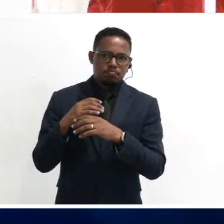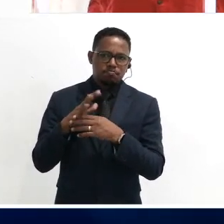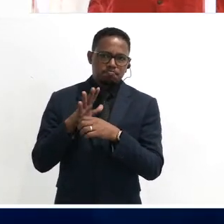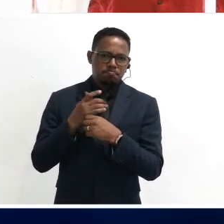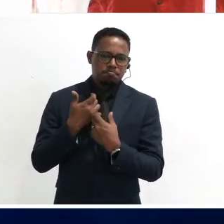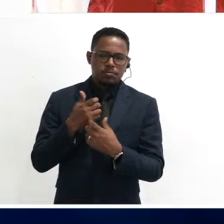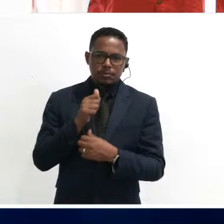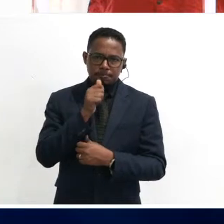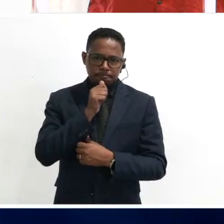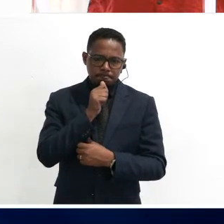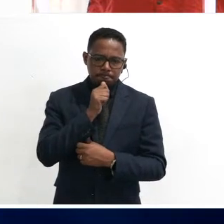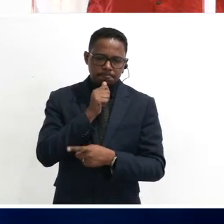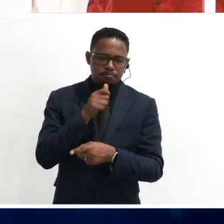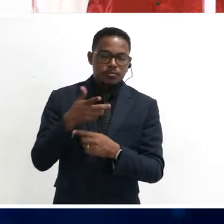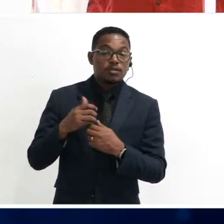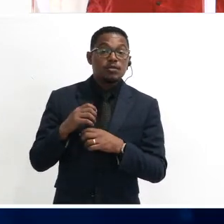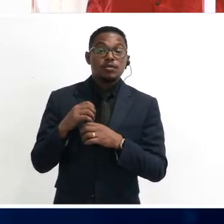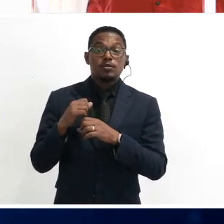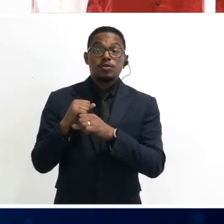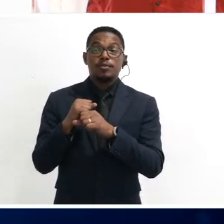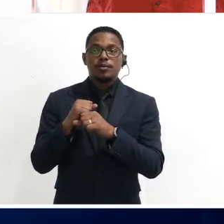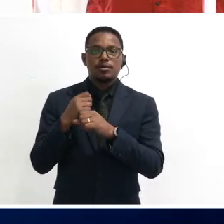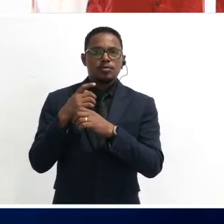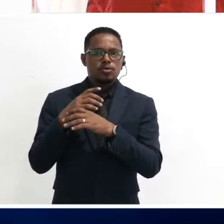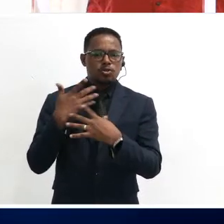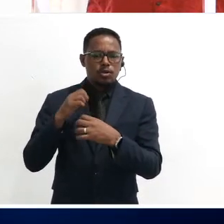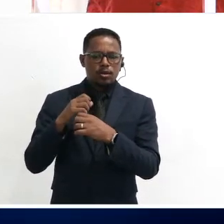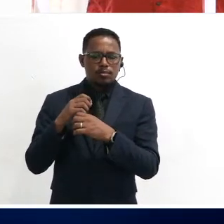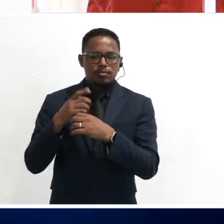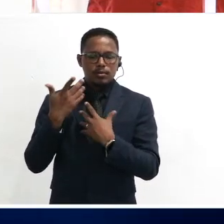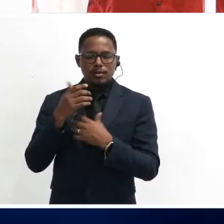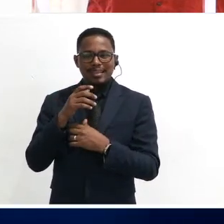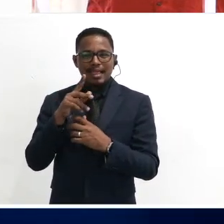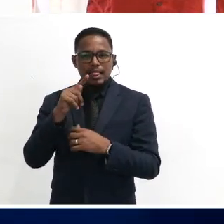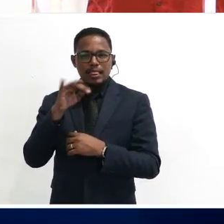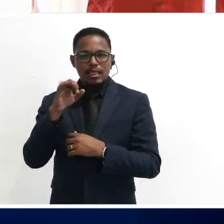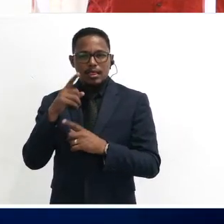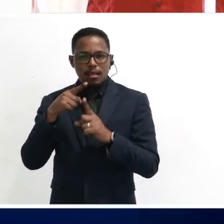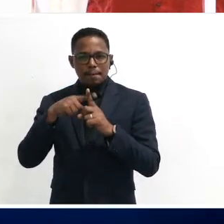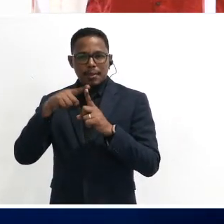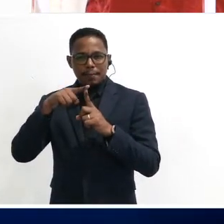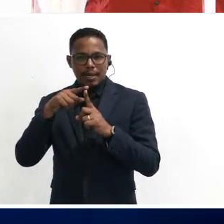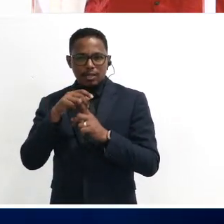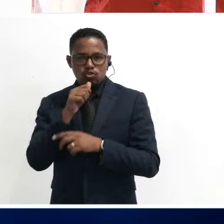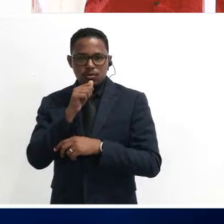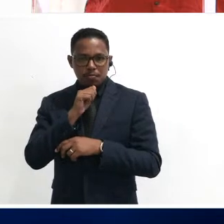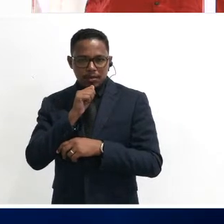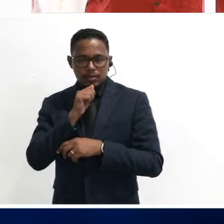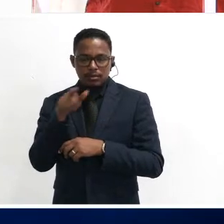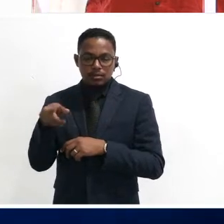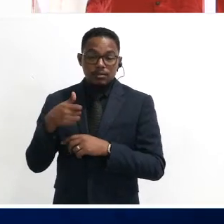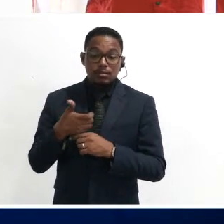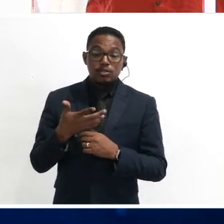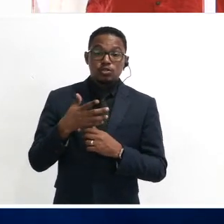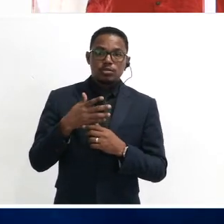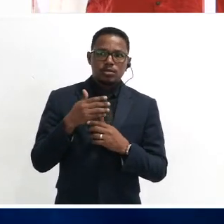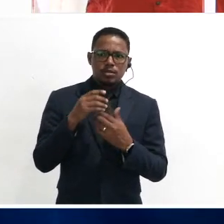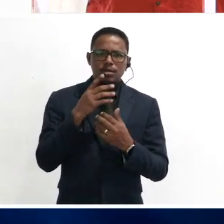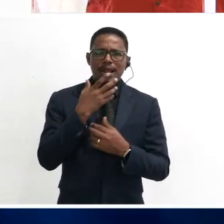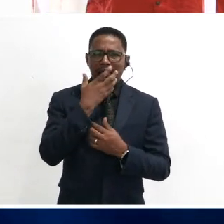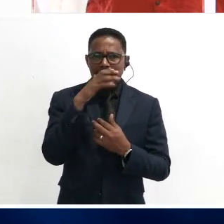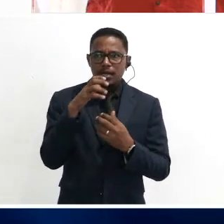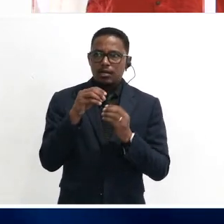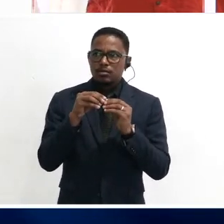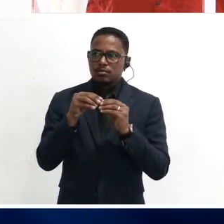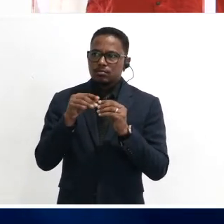it's essentially, how difficult is it to transfer heat from one place to another place. And we talk about